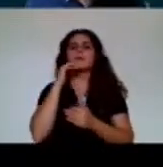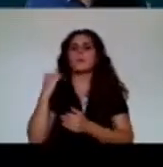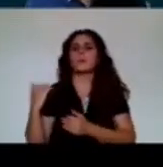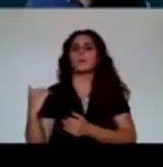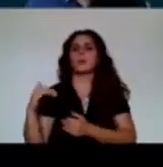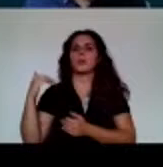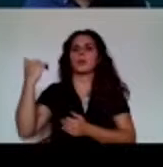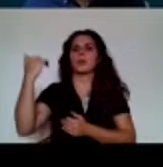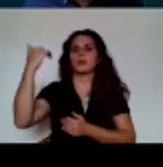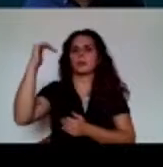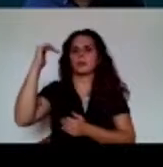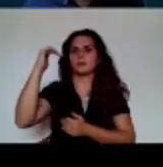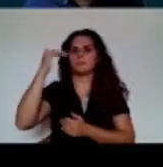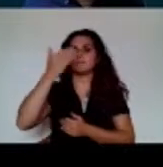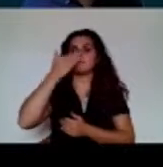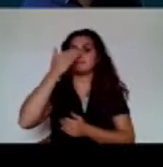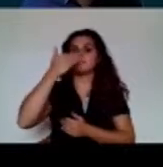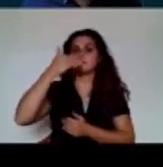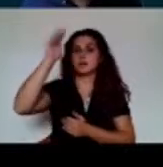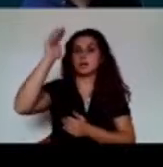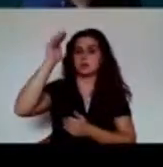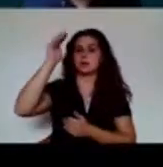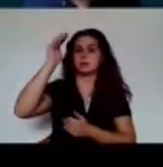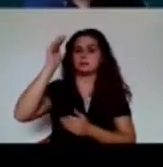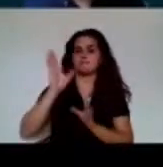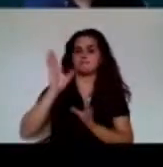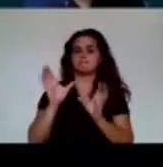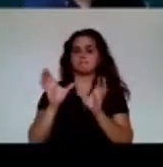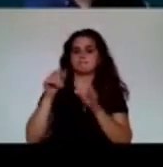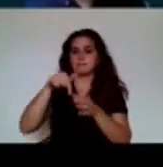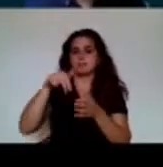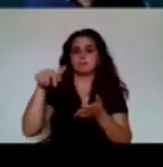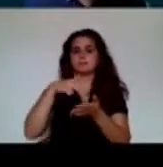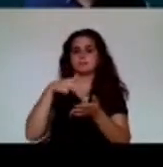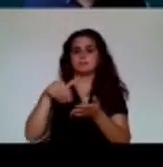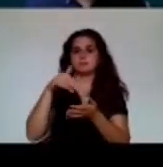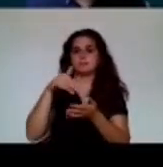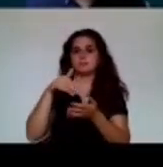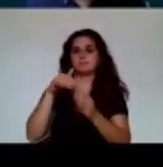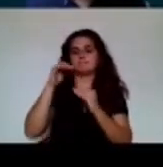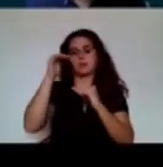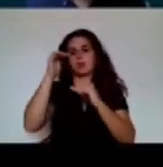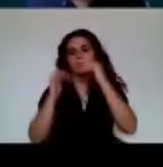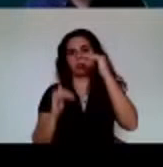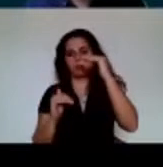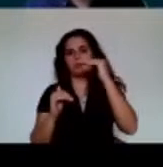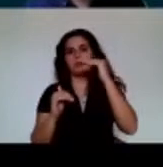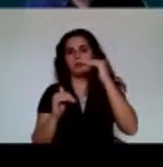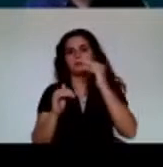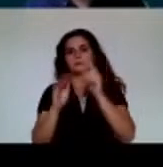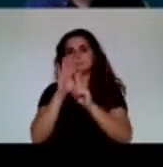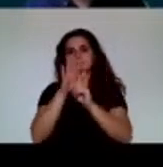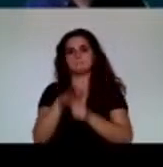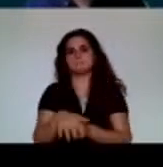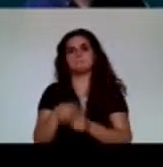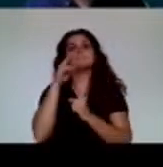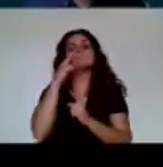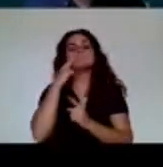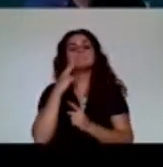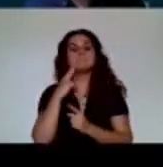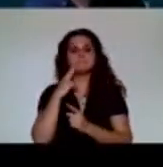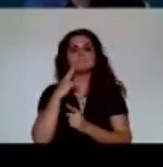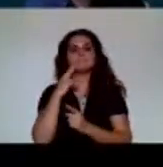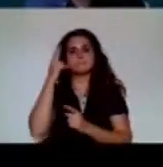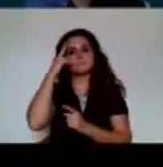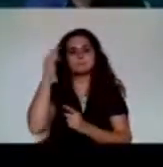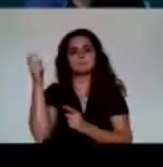so the older attendees in our conference, they do perceive lower levels of racial biases. So